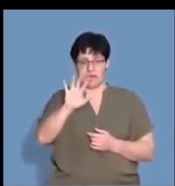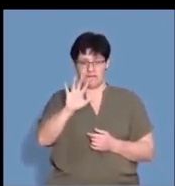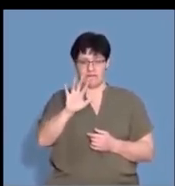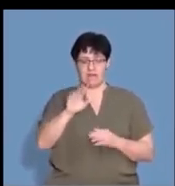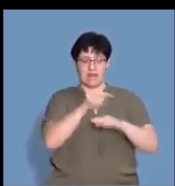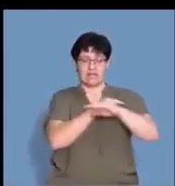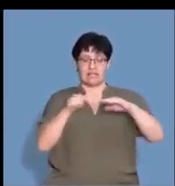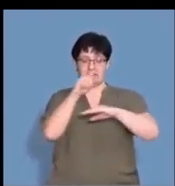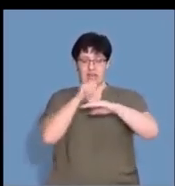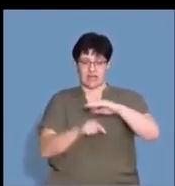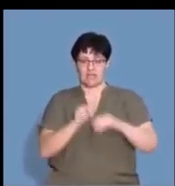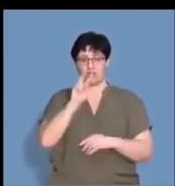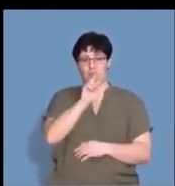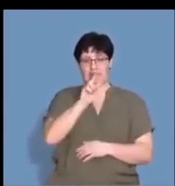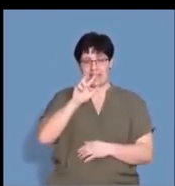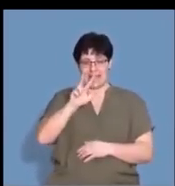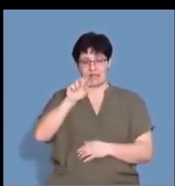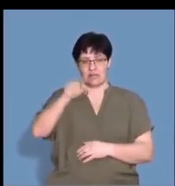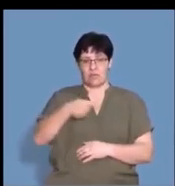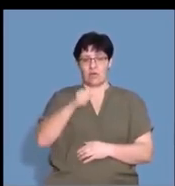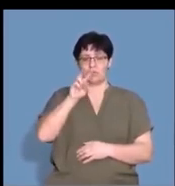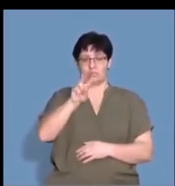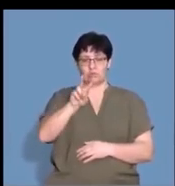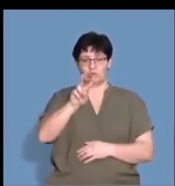and I'm going to divide that by